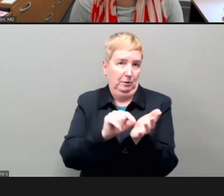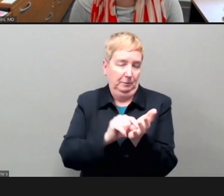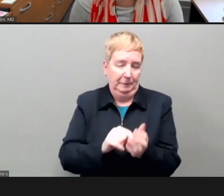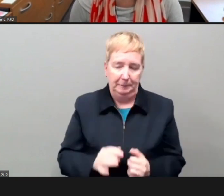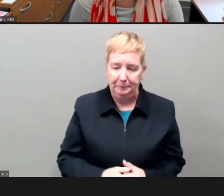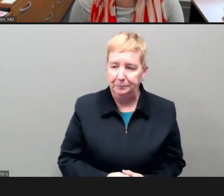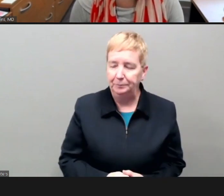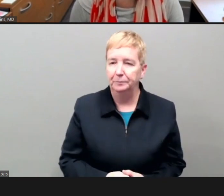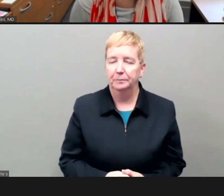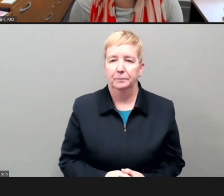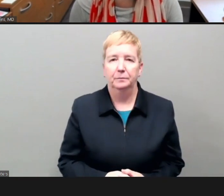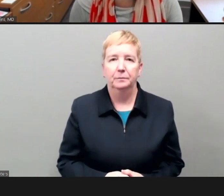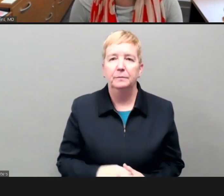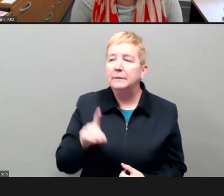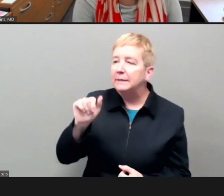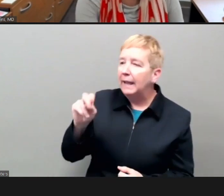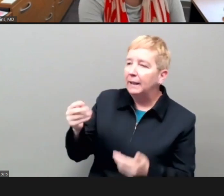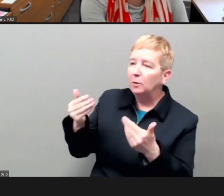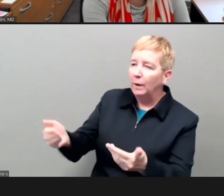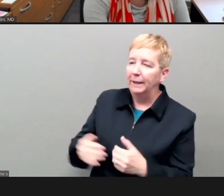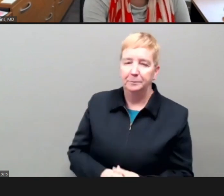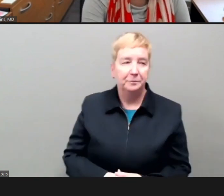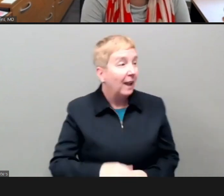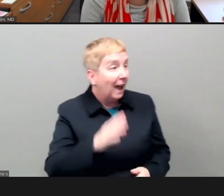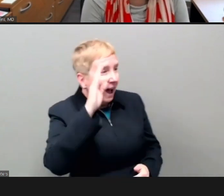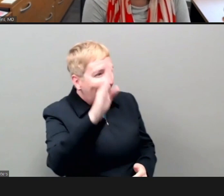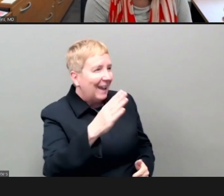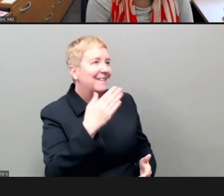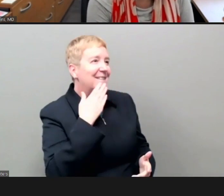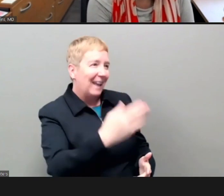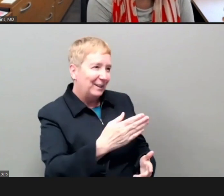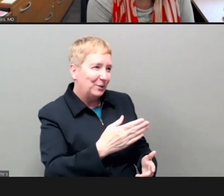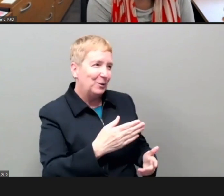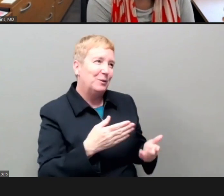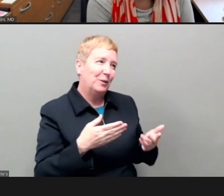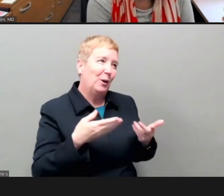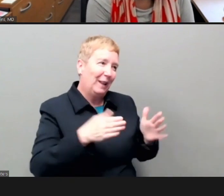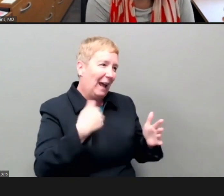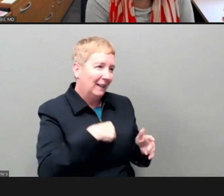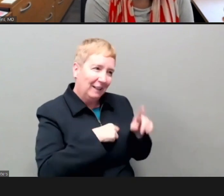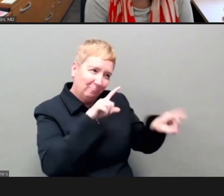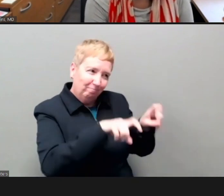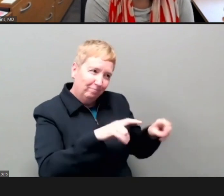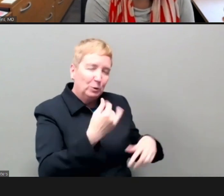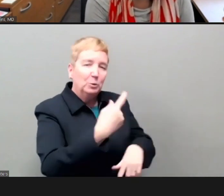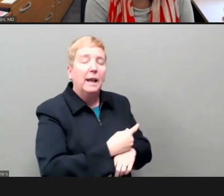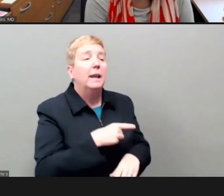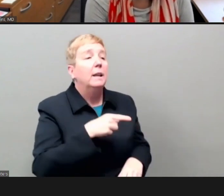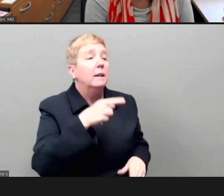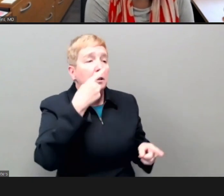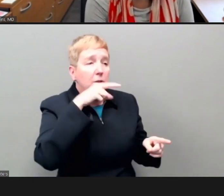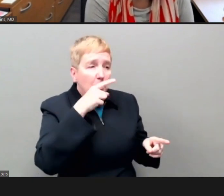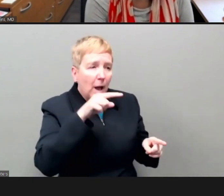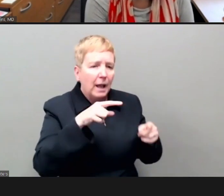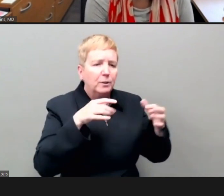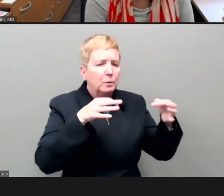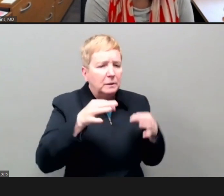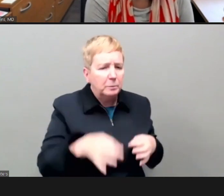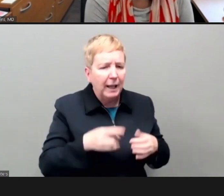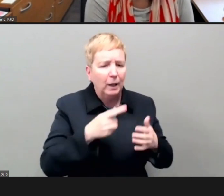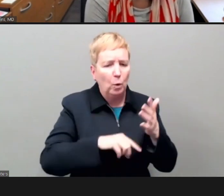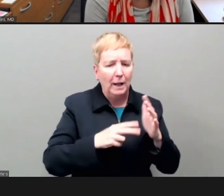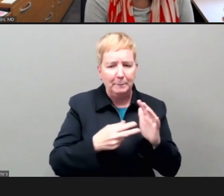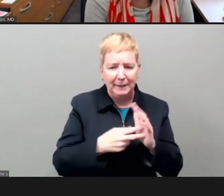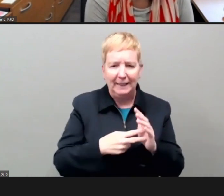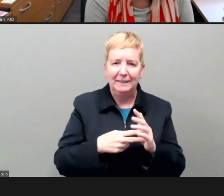Dan, go right ahead. Hi, thank you for taking our questions. Can you address what it means to